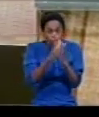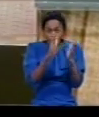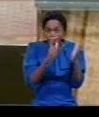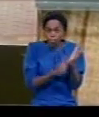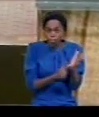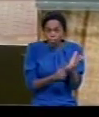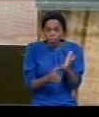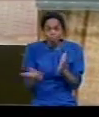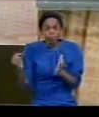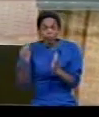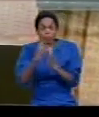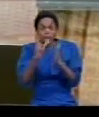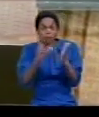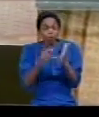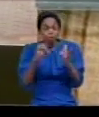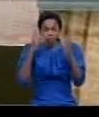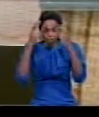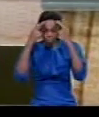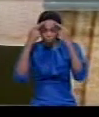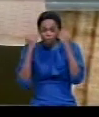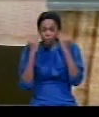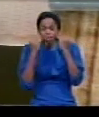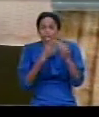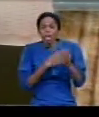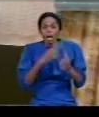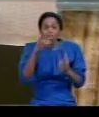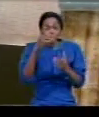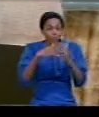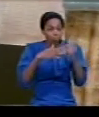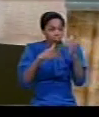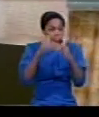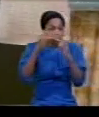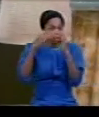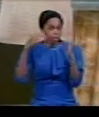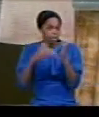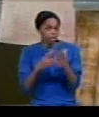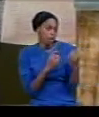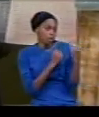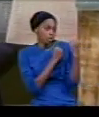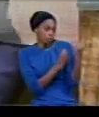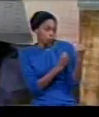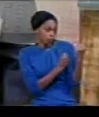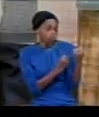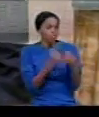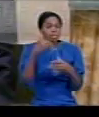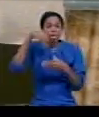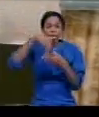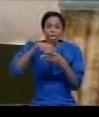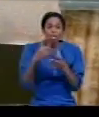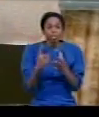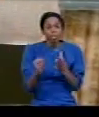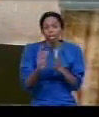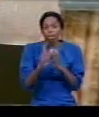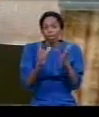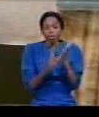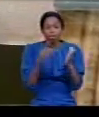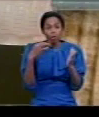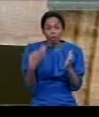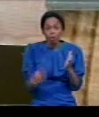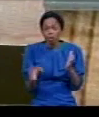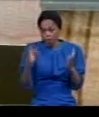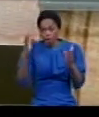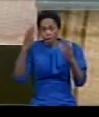the law of Moses, and we build again confidence in the law of Moses, we build what